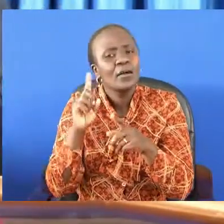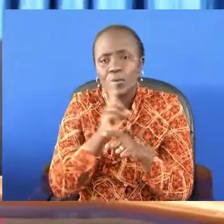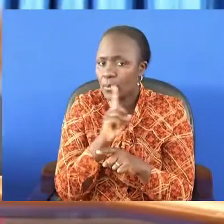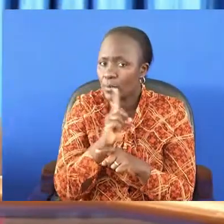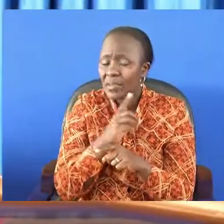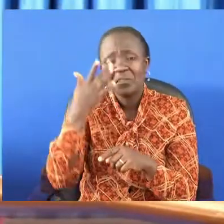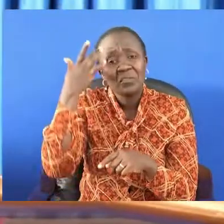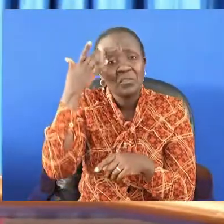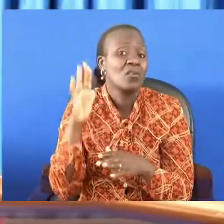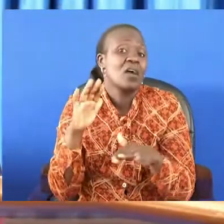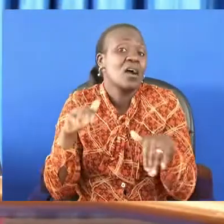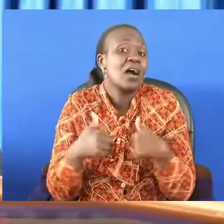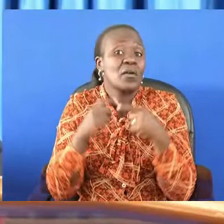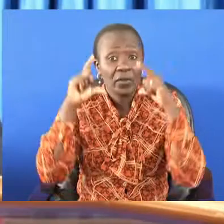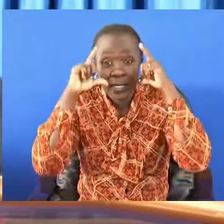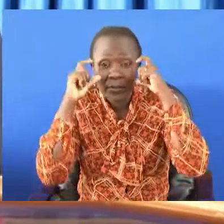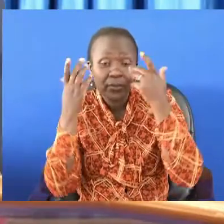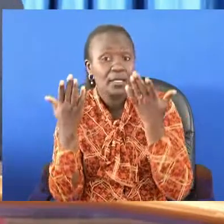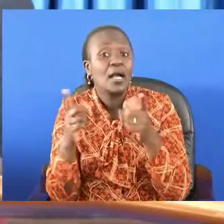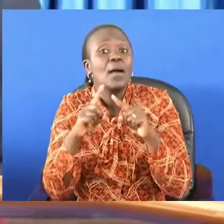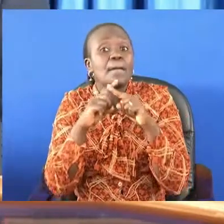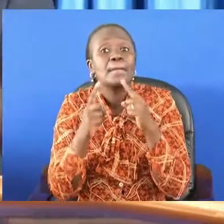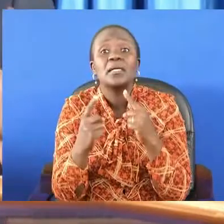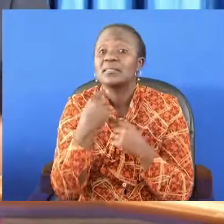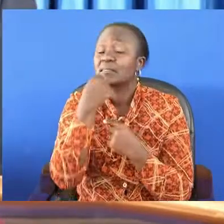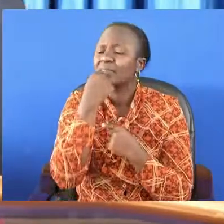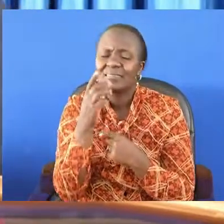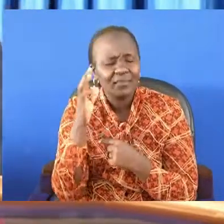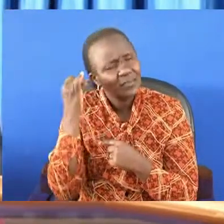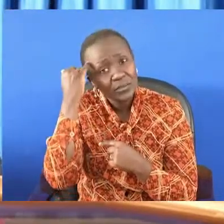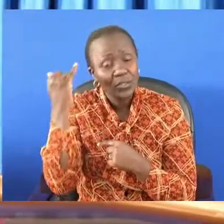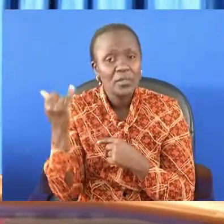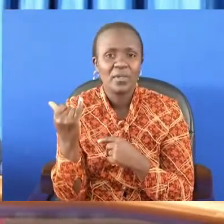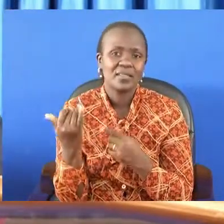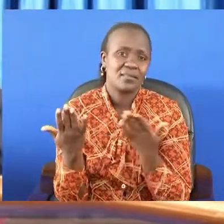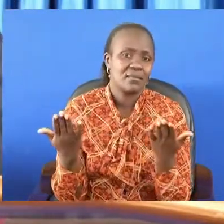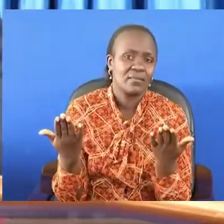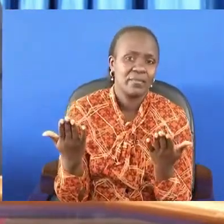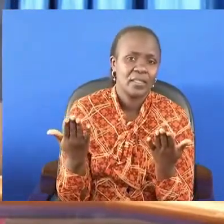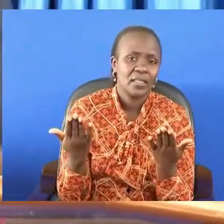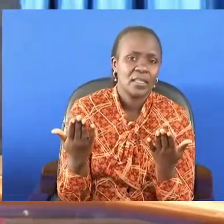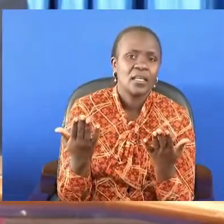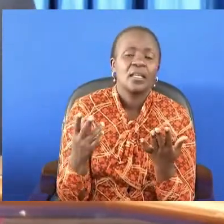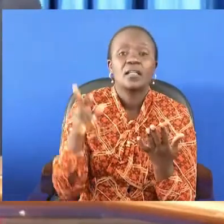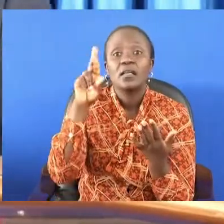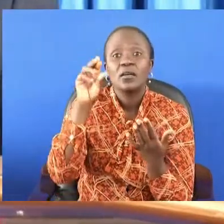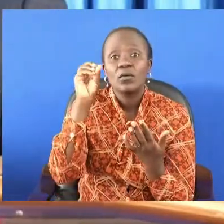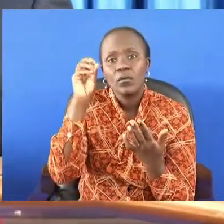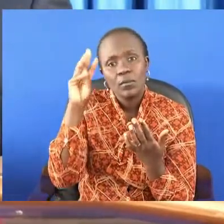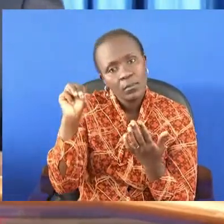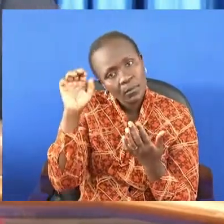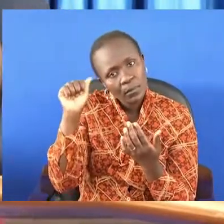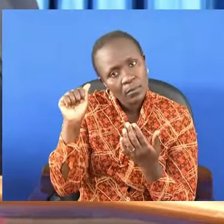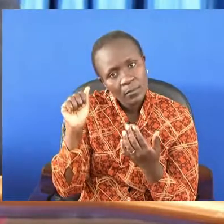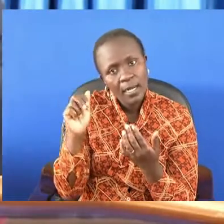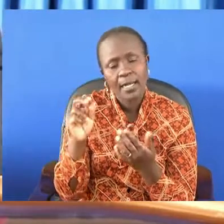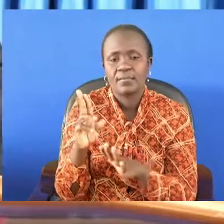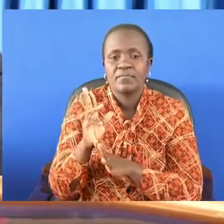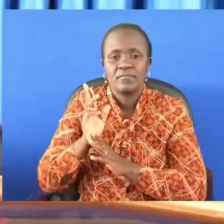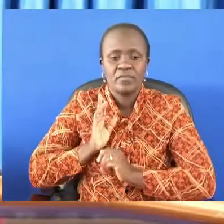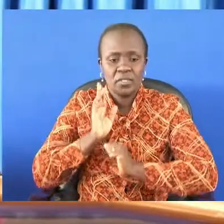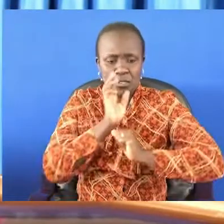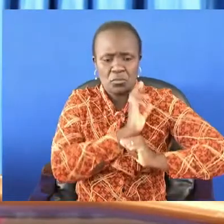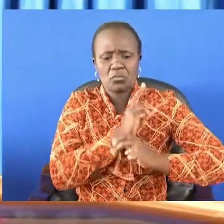don't know how you can picture that, but I am trying to imagine a scenario in the Roman prison or in the